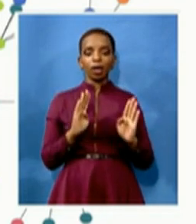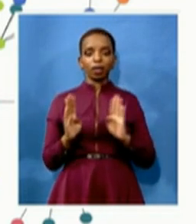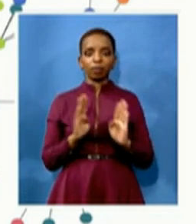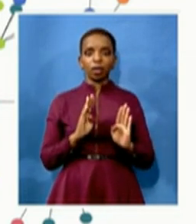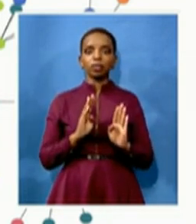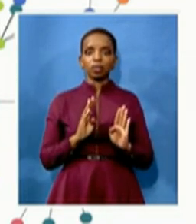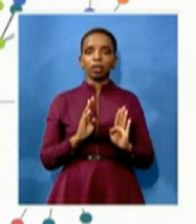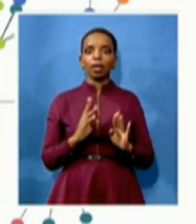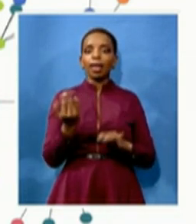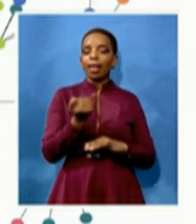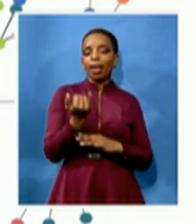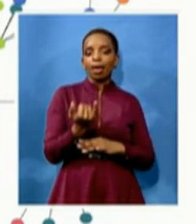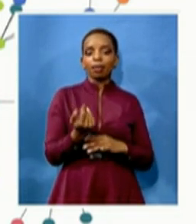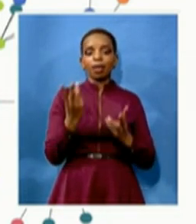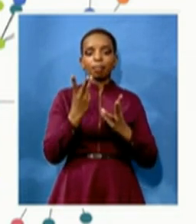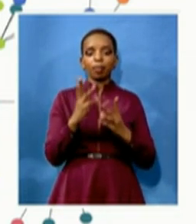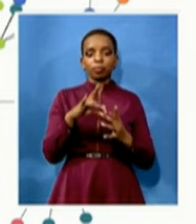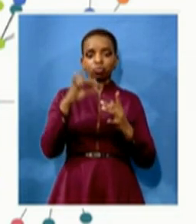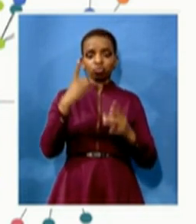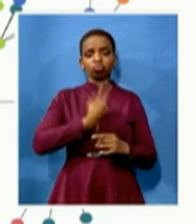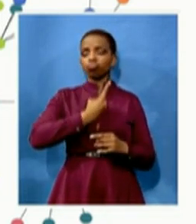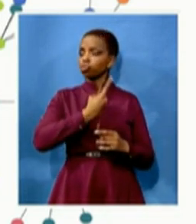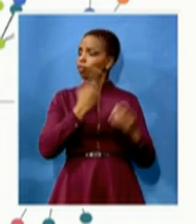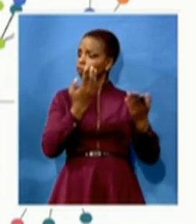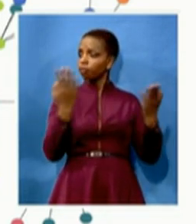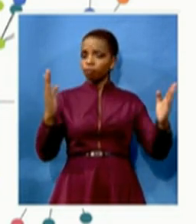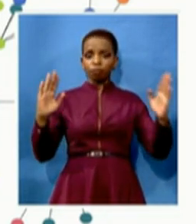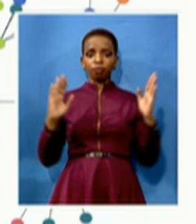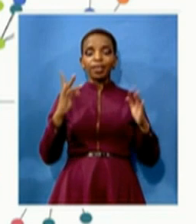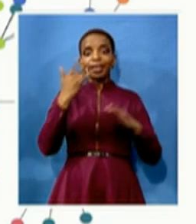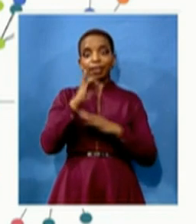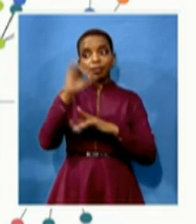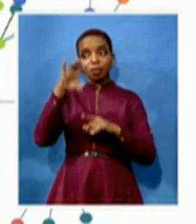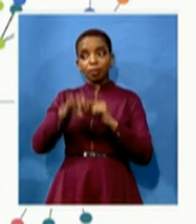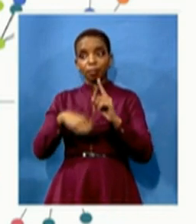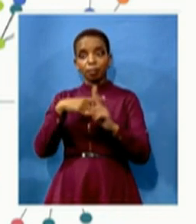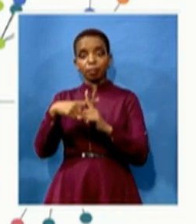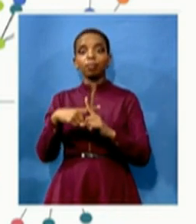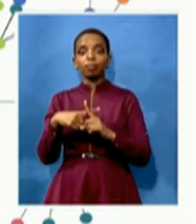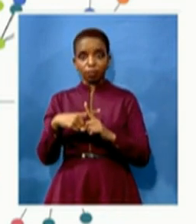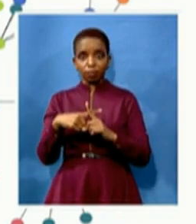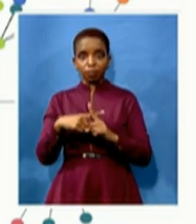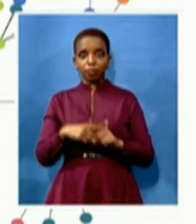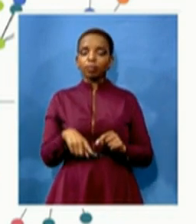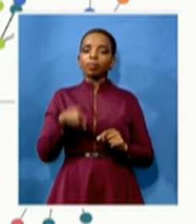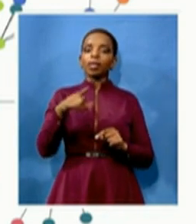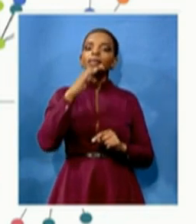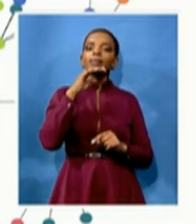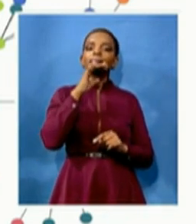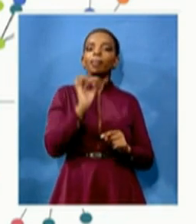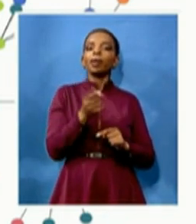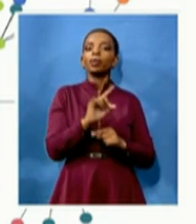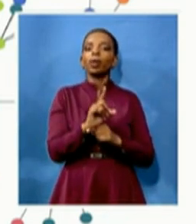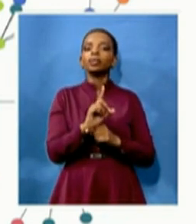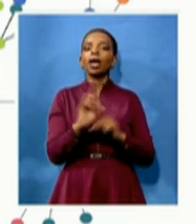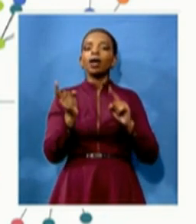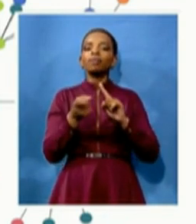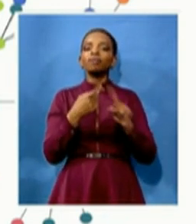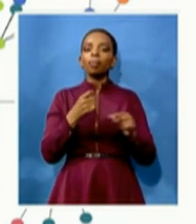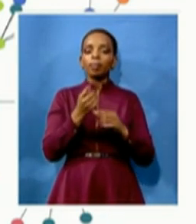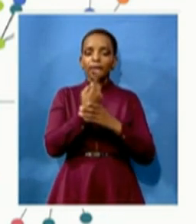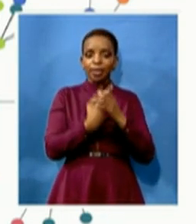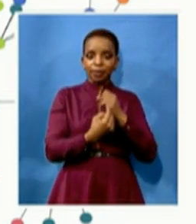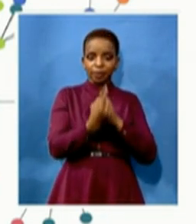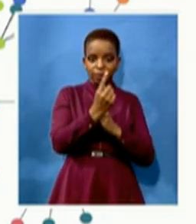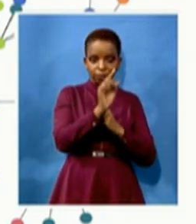exposed with a certain probability. This makes the model from a agent, from an individual perspective, sort of more